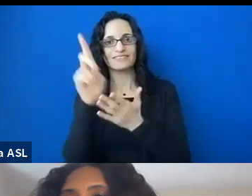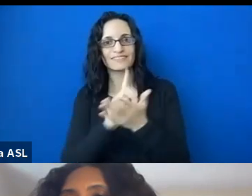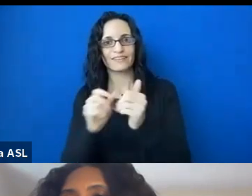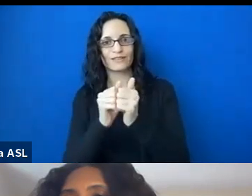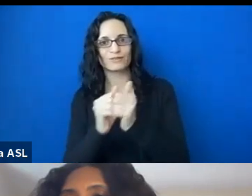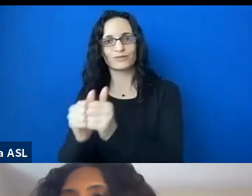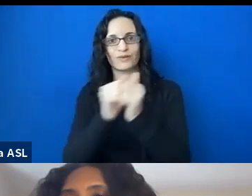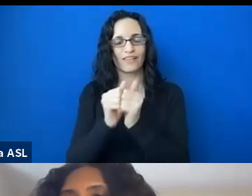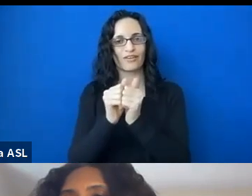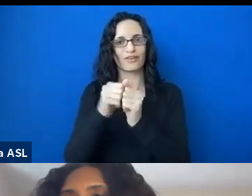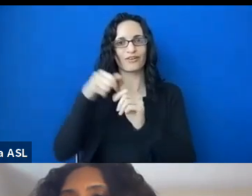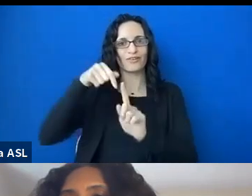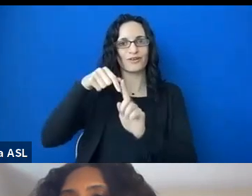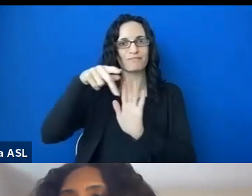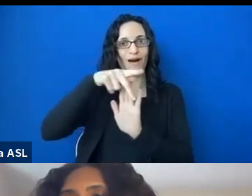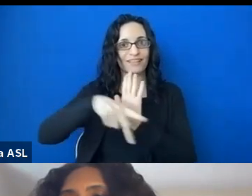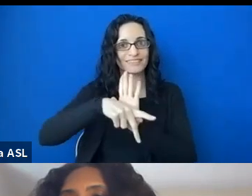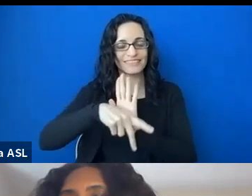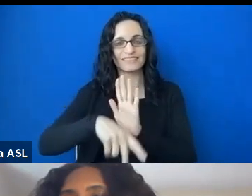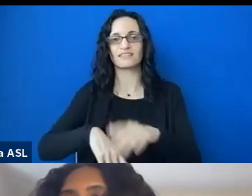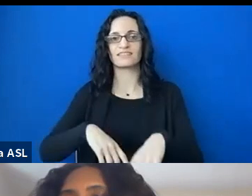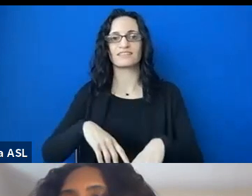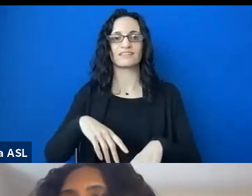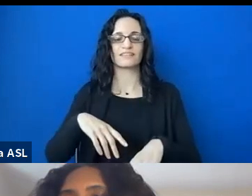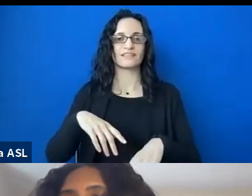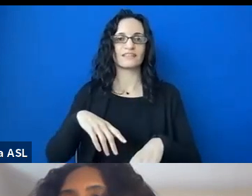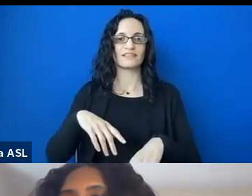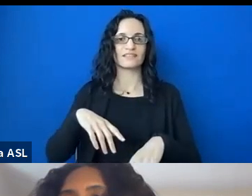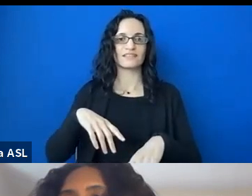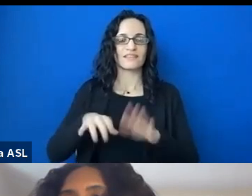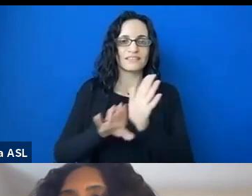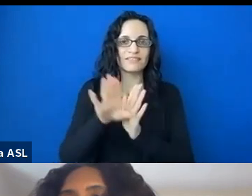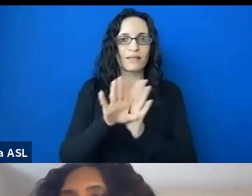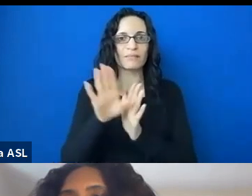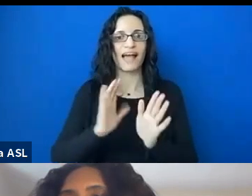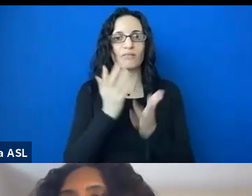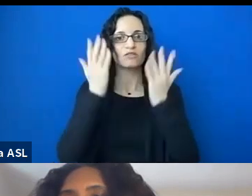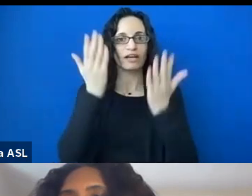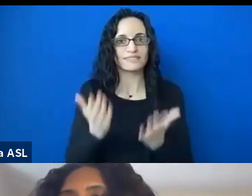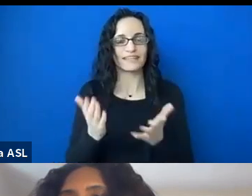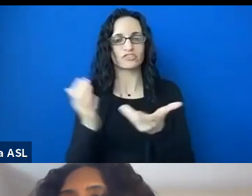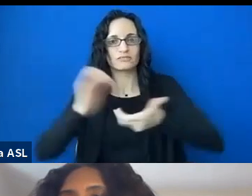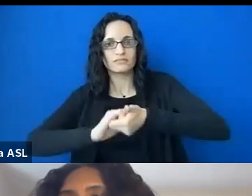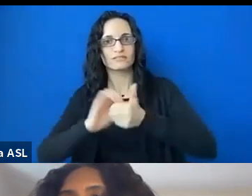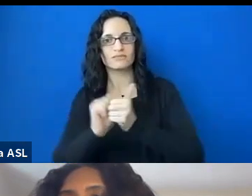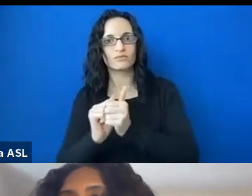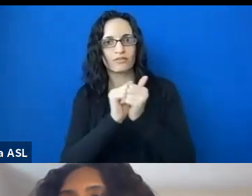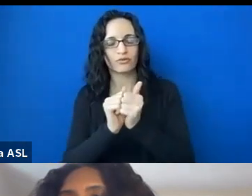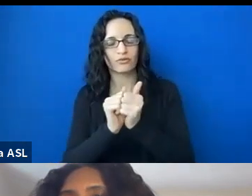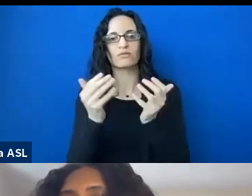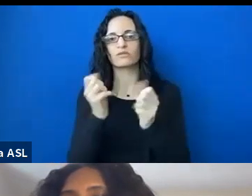this policy together, these recommendations together, that that there is an